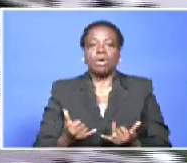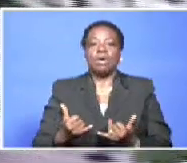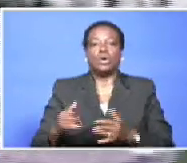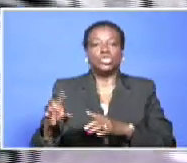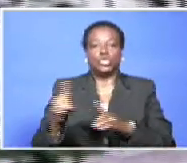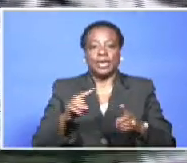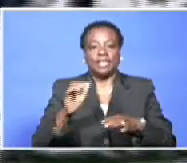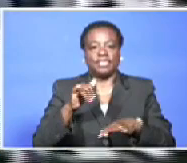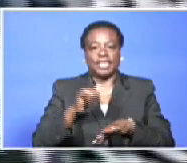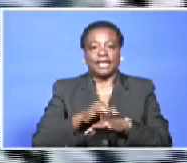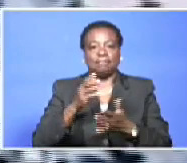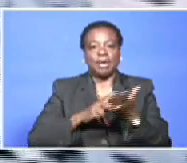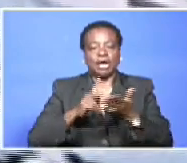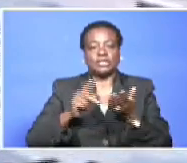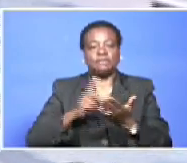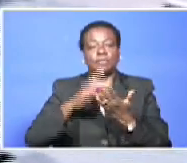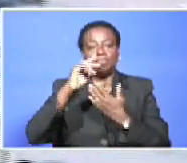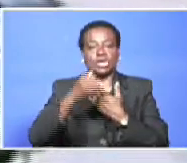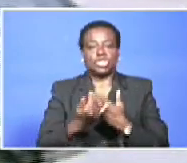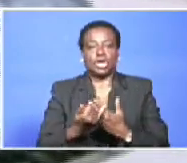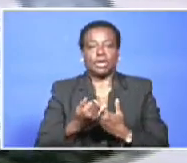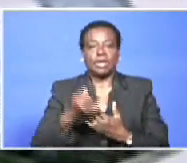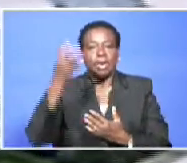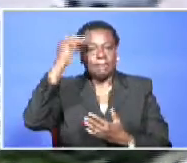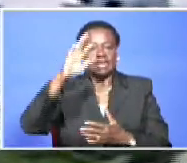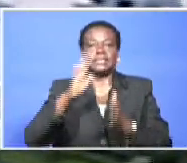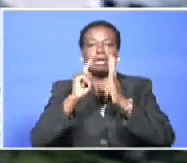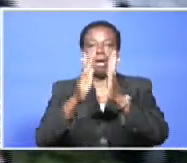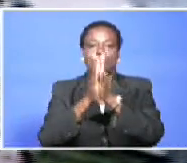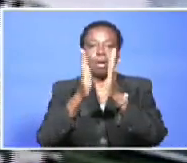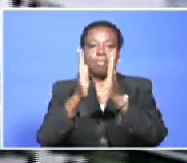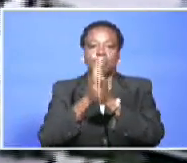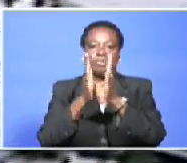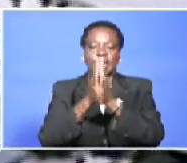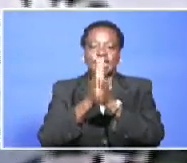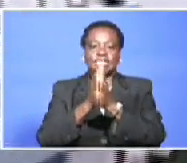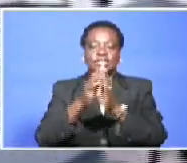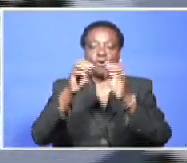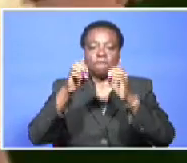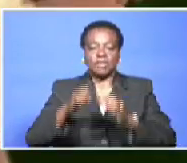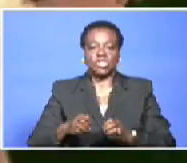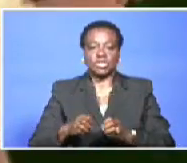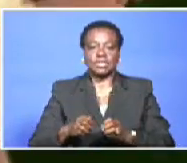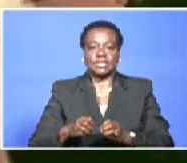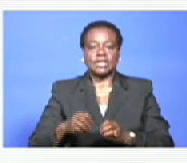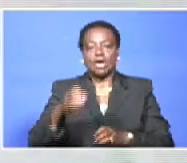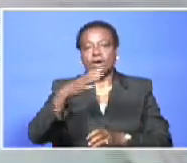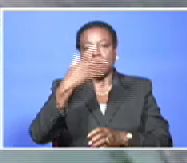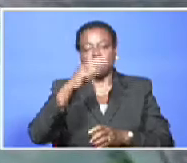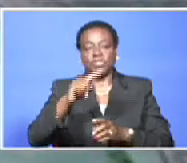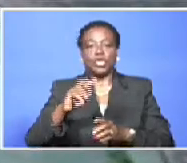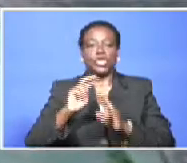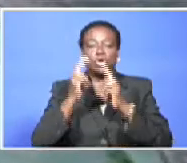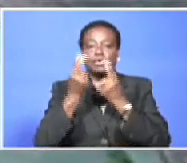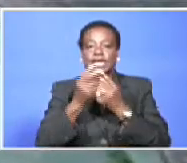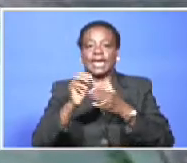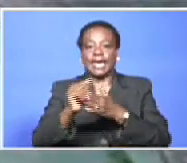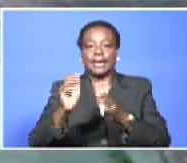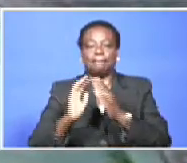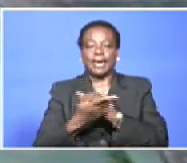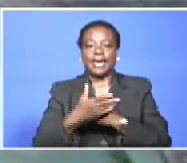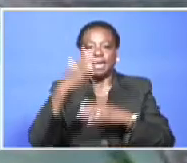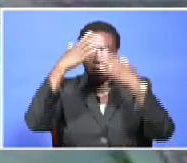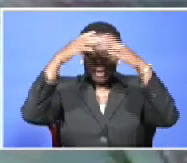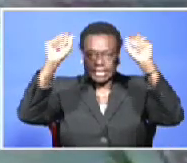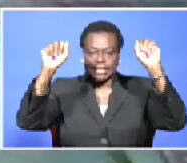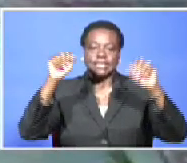the project. Minister Foulkes also praised officials of the Commonwealth Union of Hotel Services and Allied Workers Union, led by President